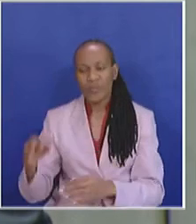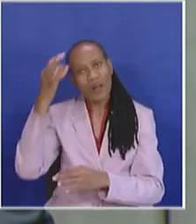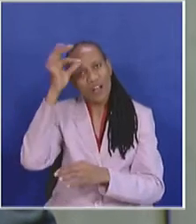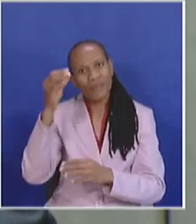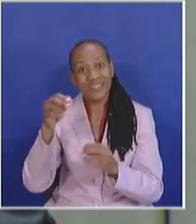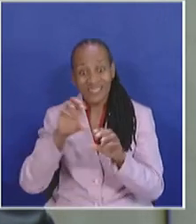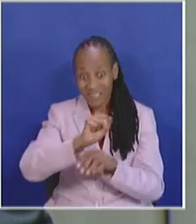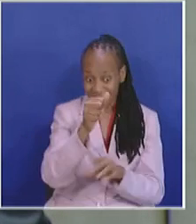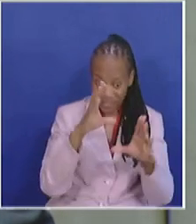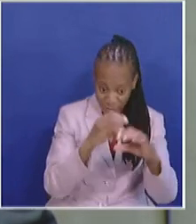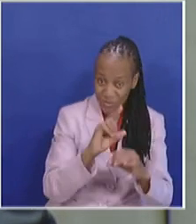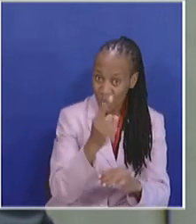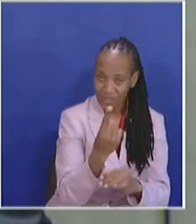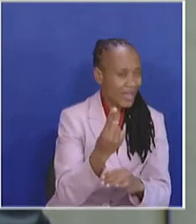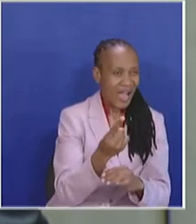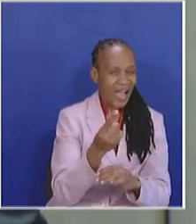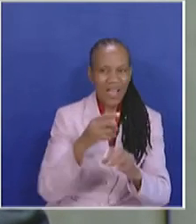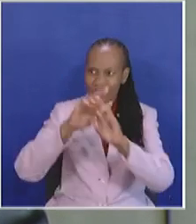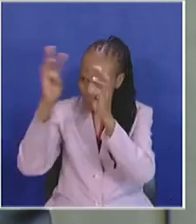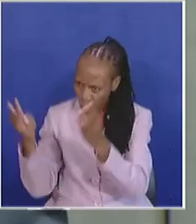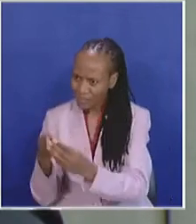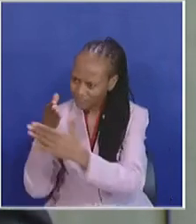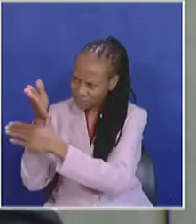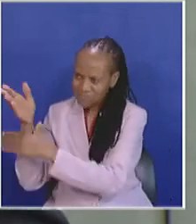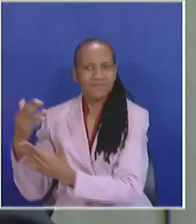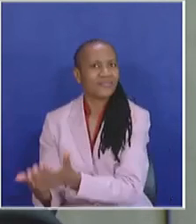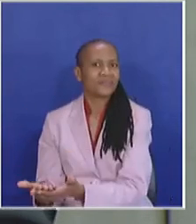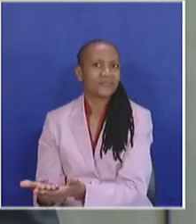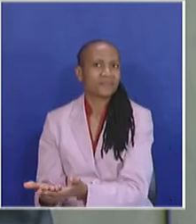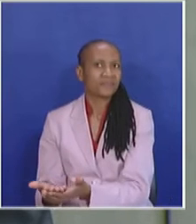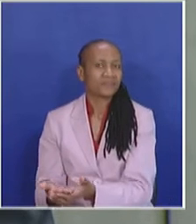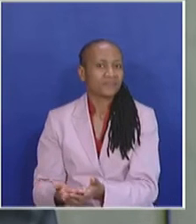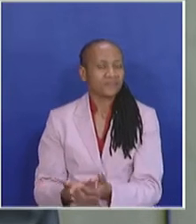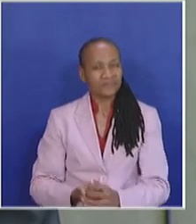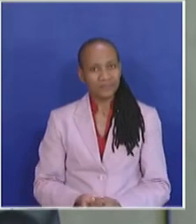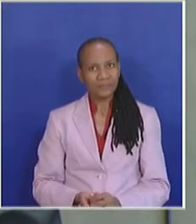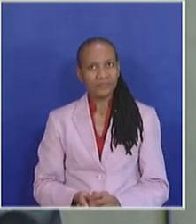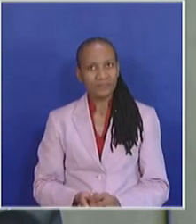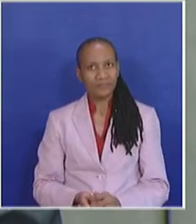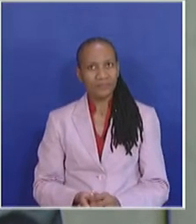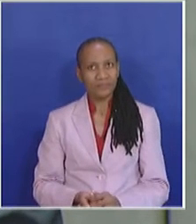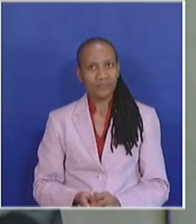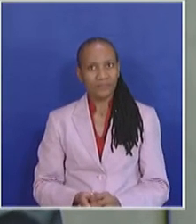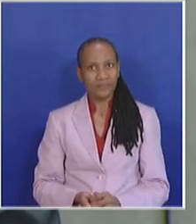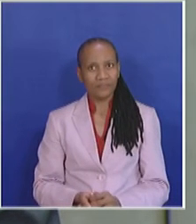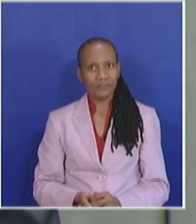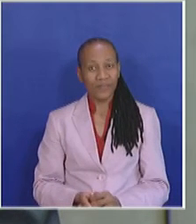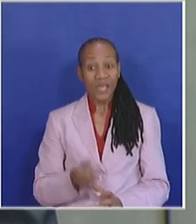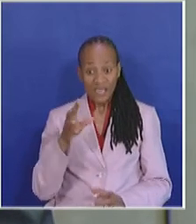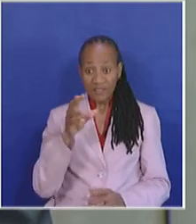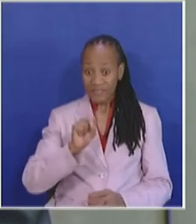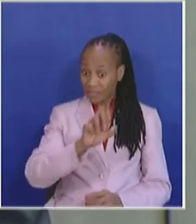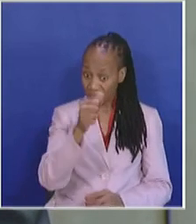world. We must accept that in the general nature of a developing